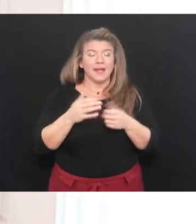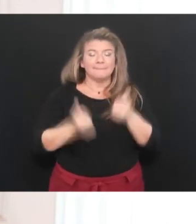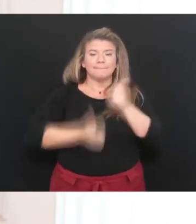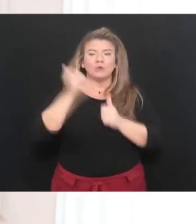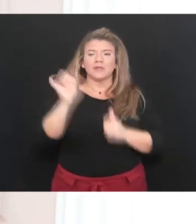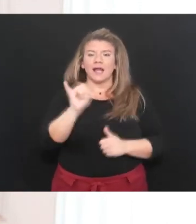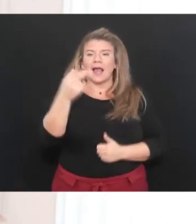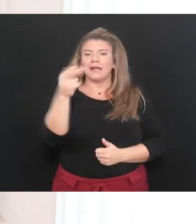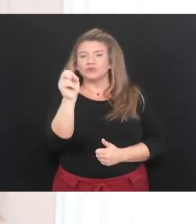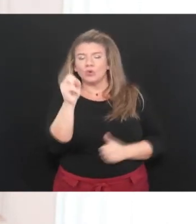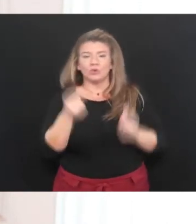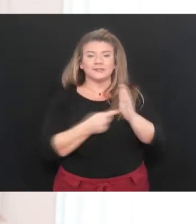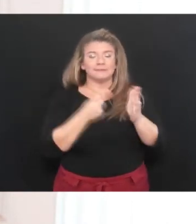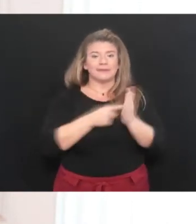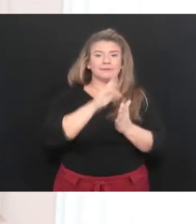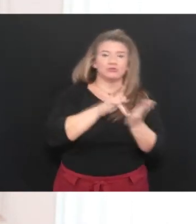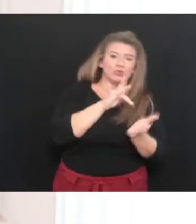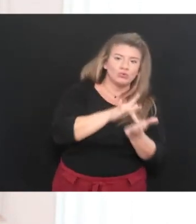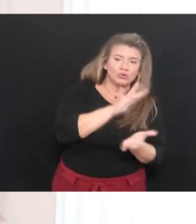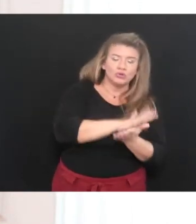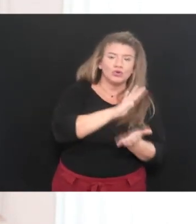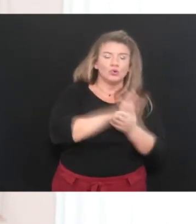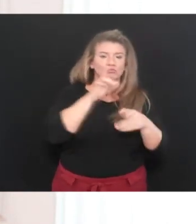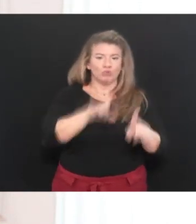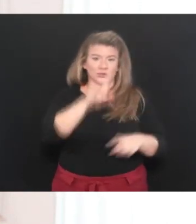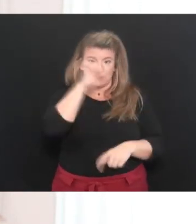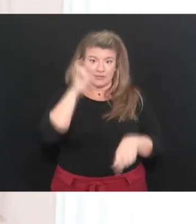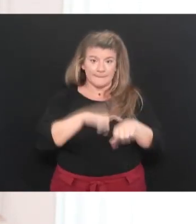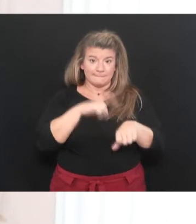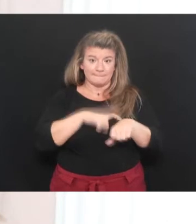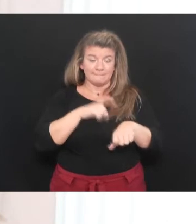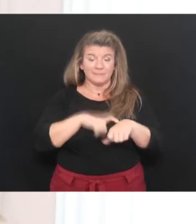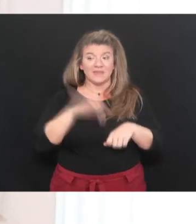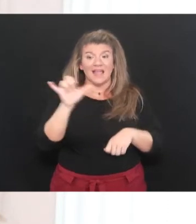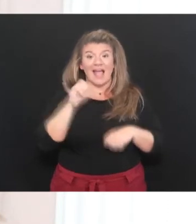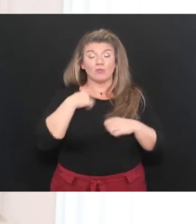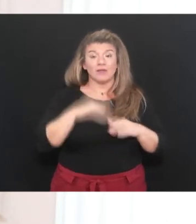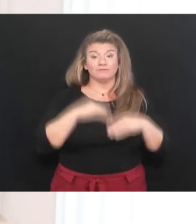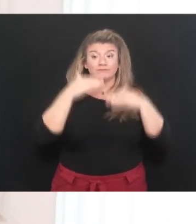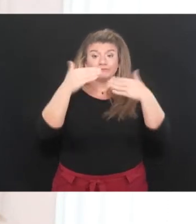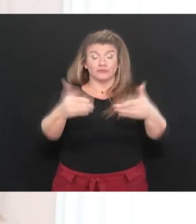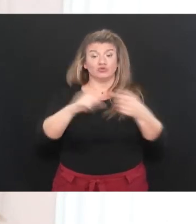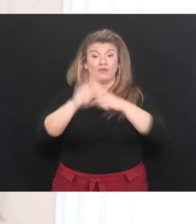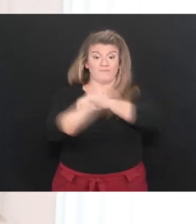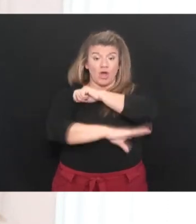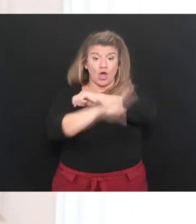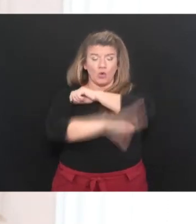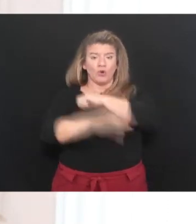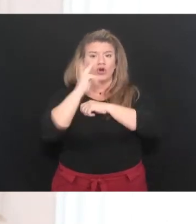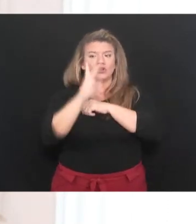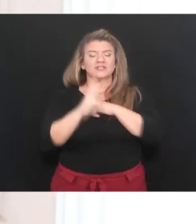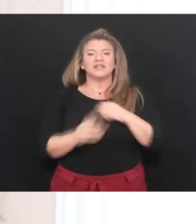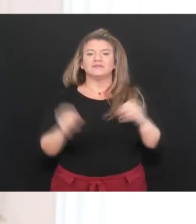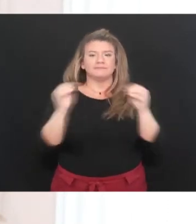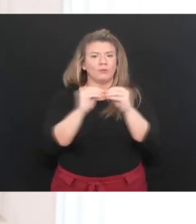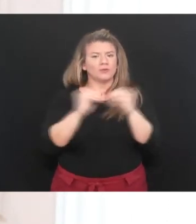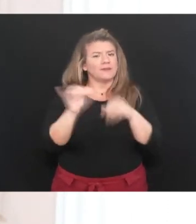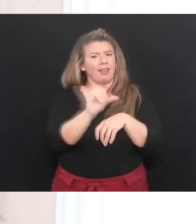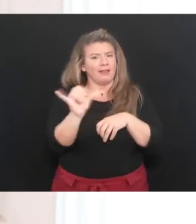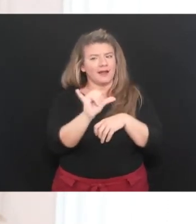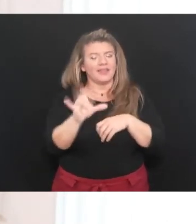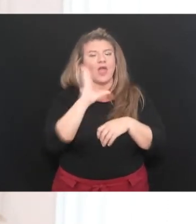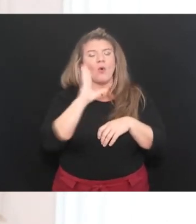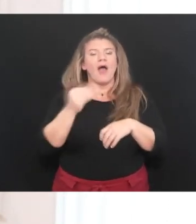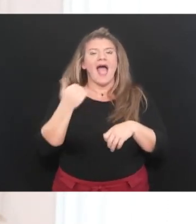school, sometimes at a middle school during the summer. As they shift into the fall, what we're going to see is that they're going to do the similar thing. So they'll be holding